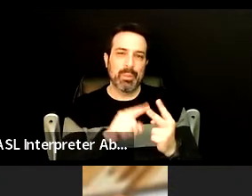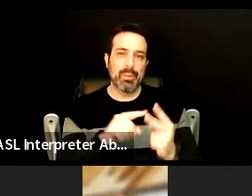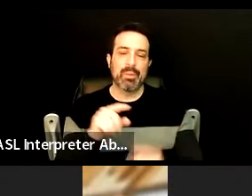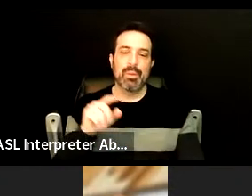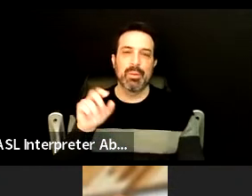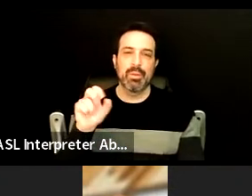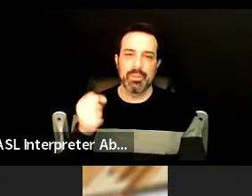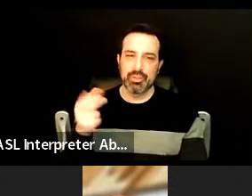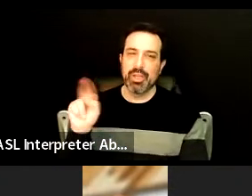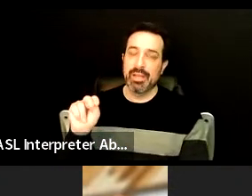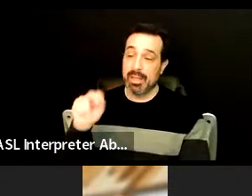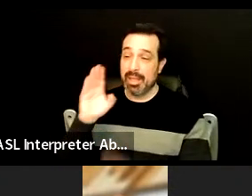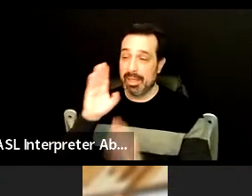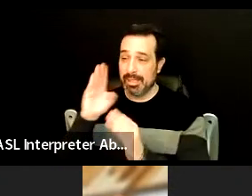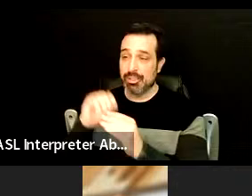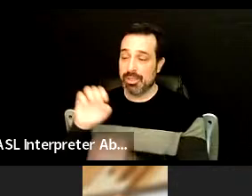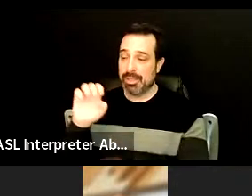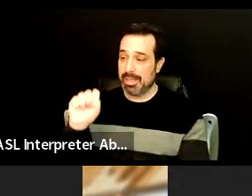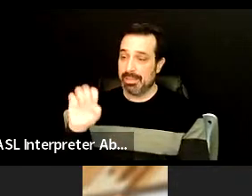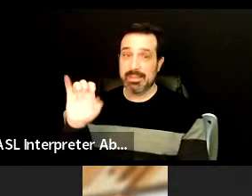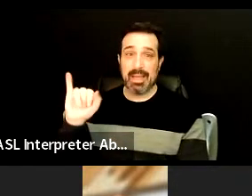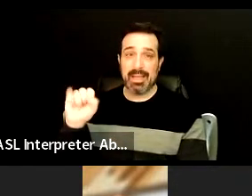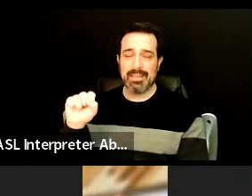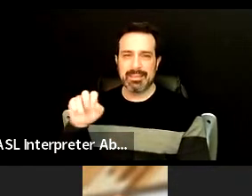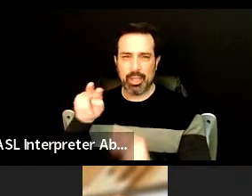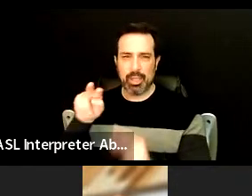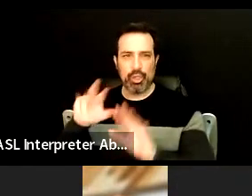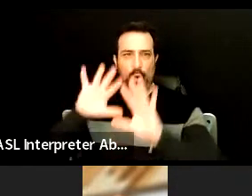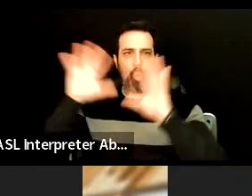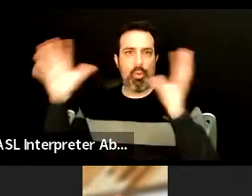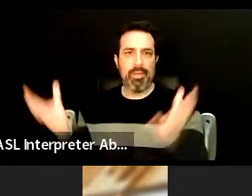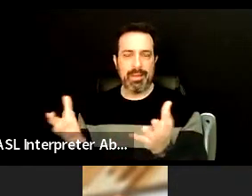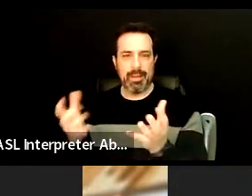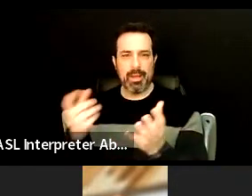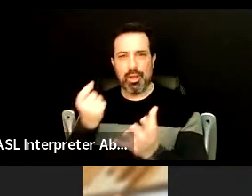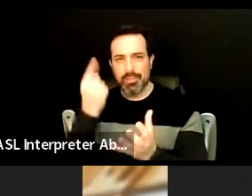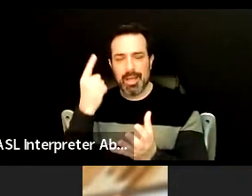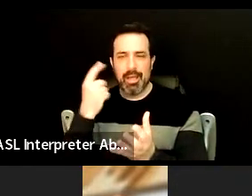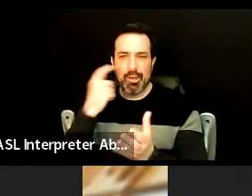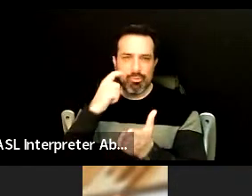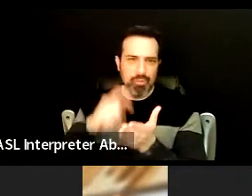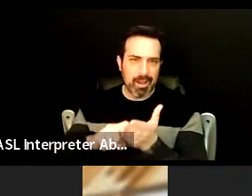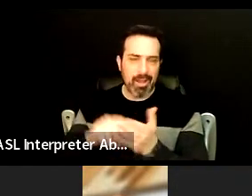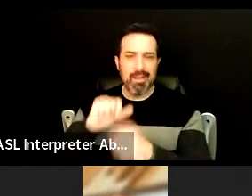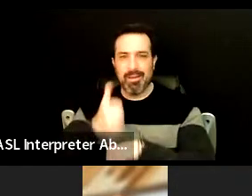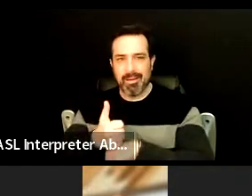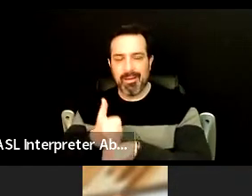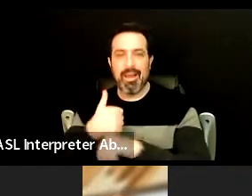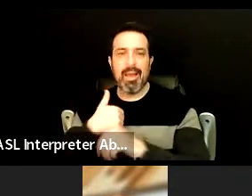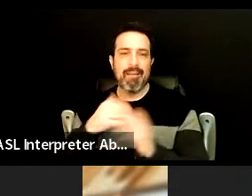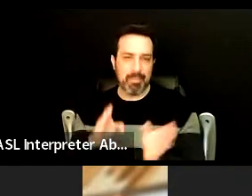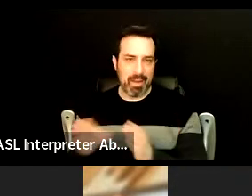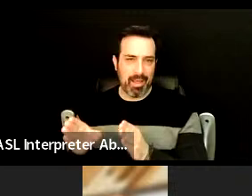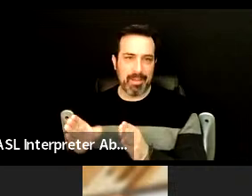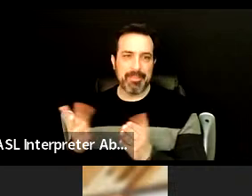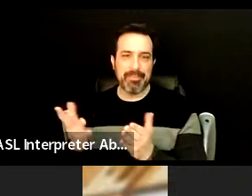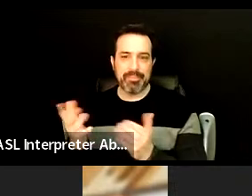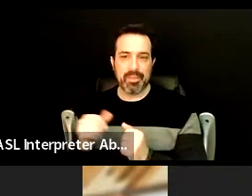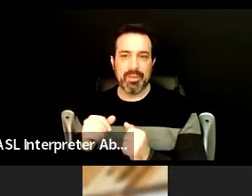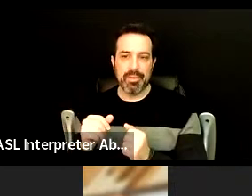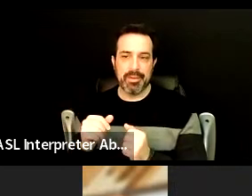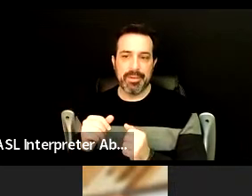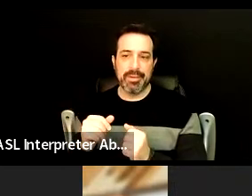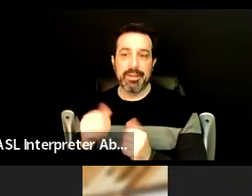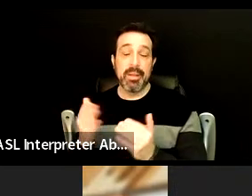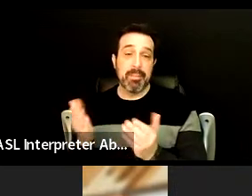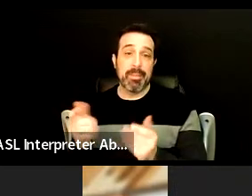in the EIS is to sort of look at the whole thing Sure. and to understand that and recognize implementation, has a plan, and that may change over